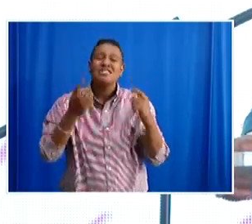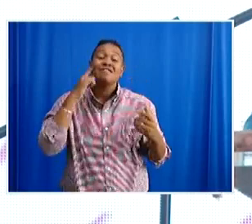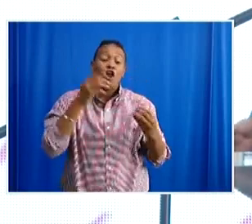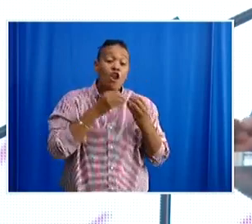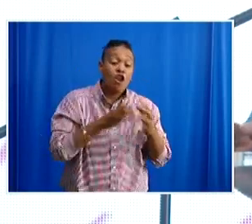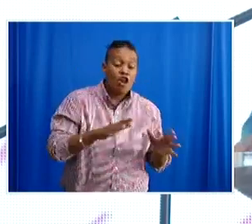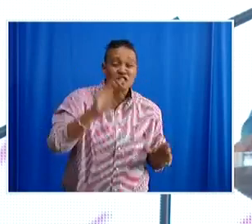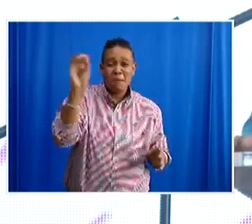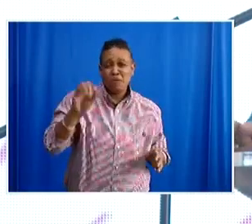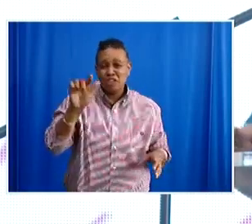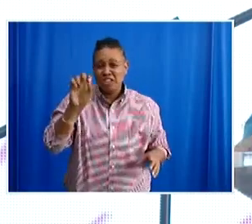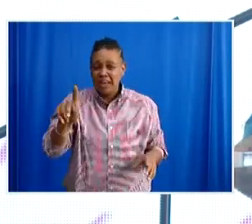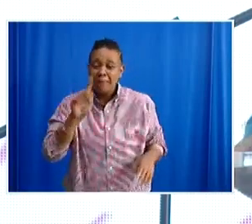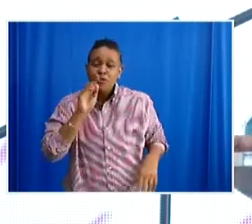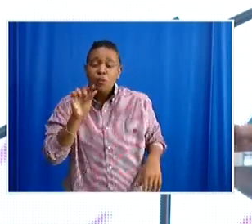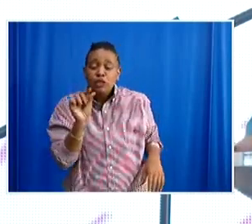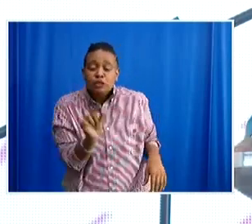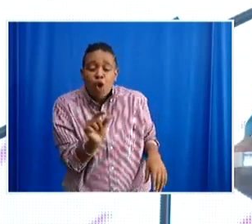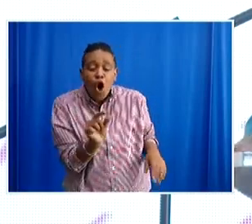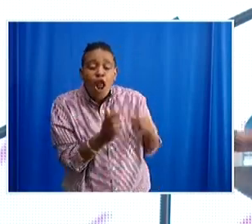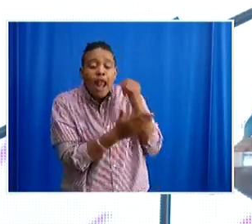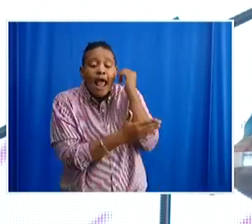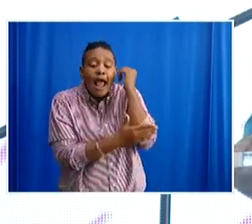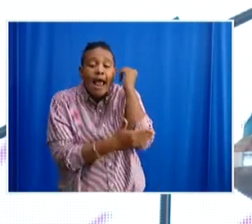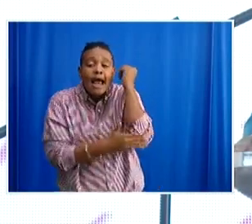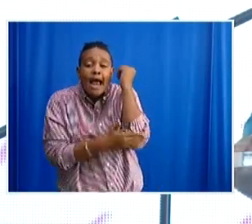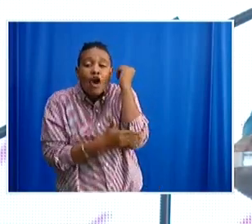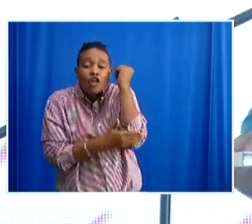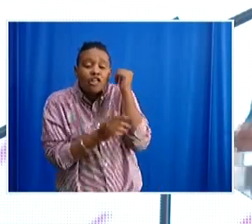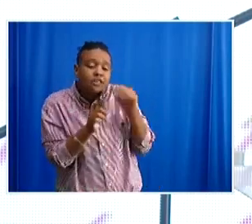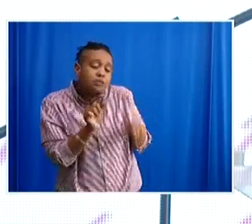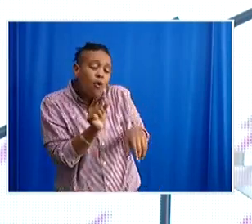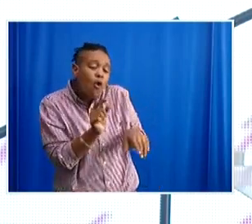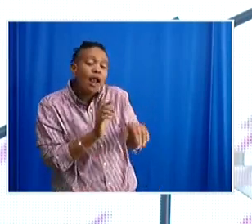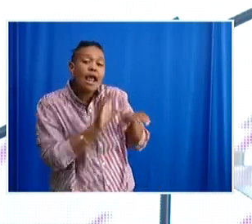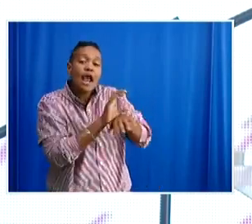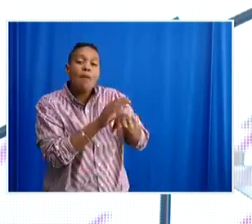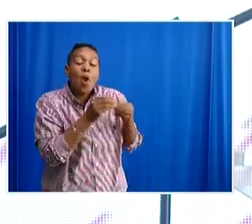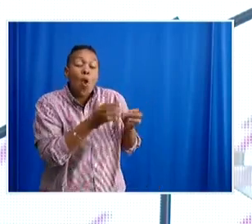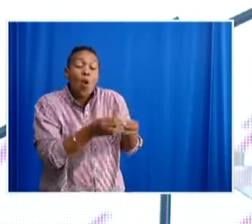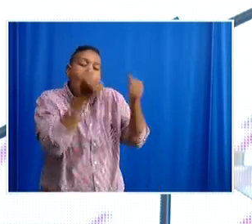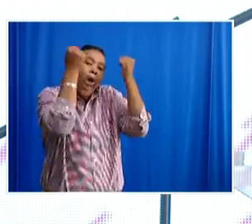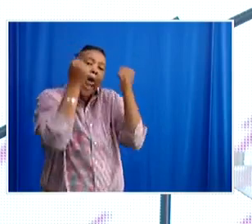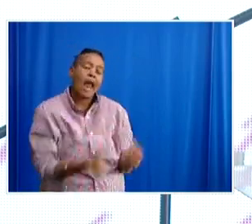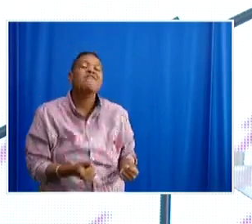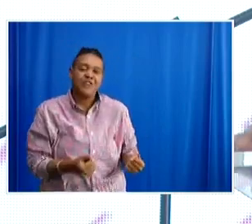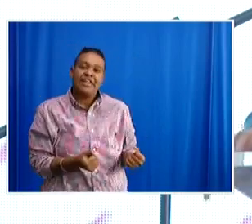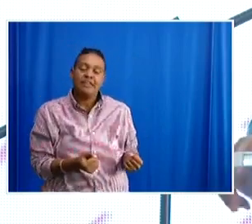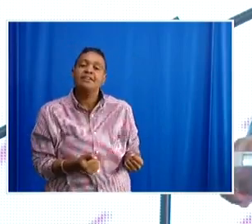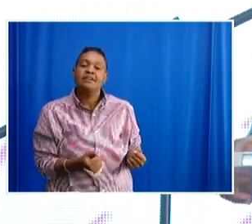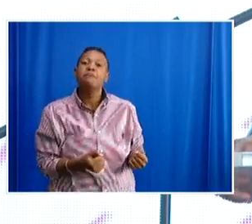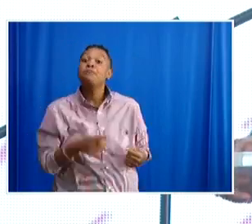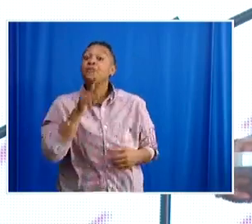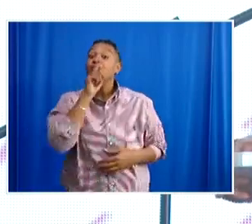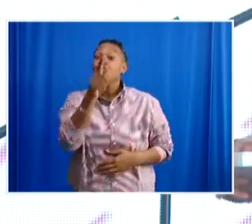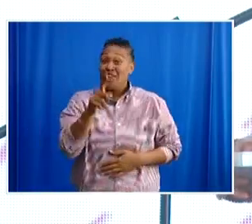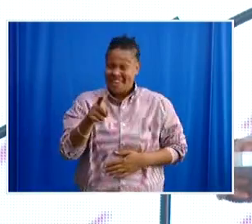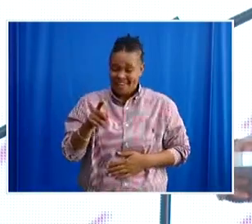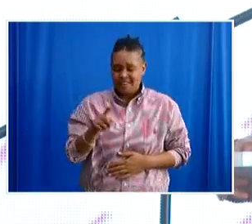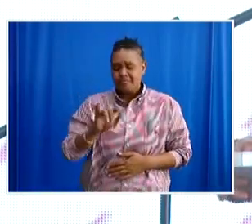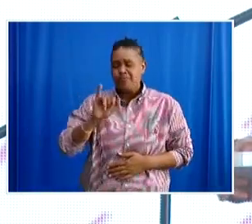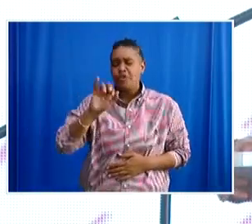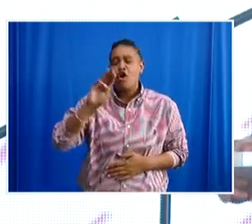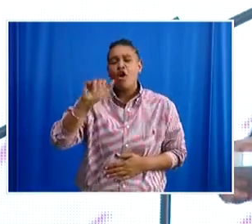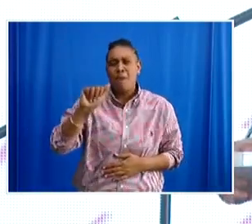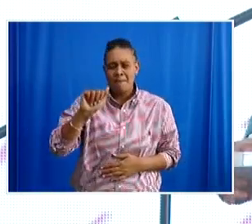GDP, were small Caribbean countries and territories. In review of the last 2 decades, the impacts of hurricanes Irma and